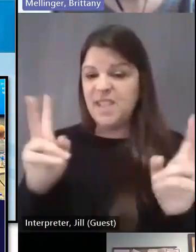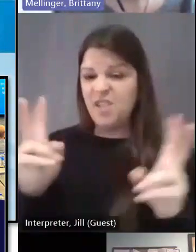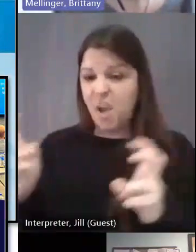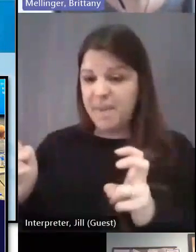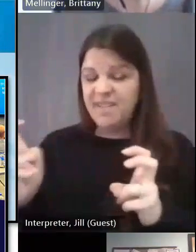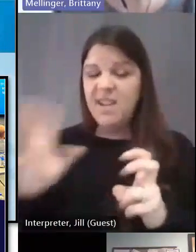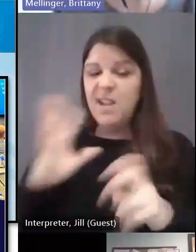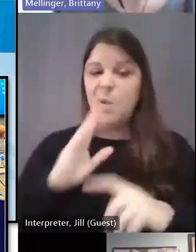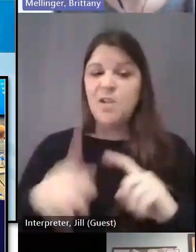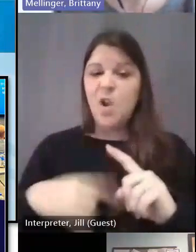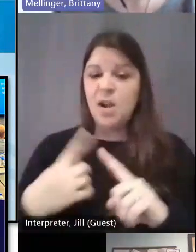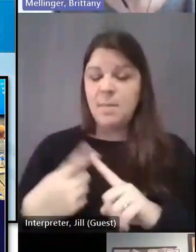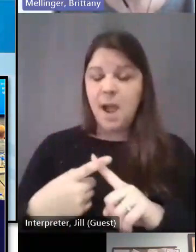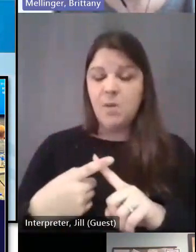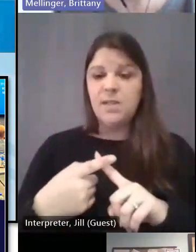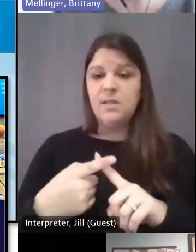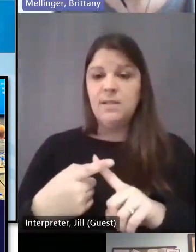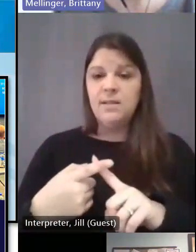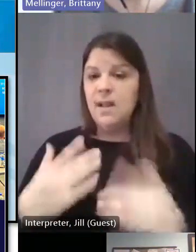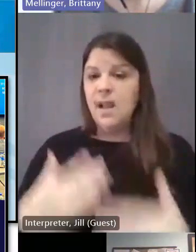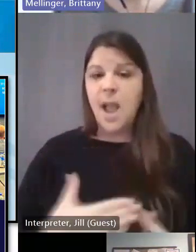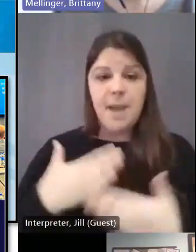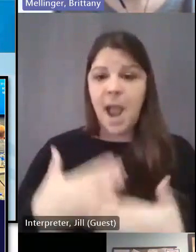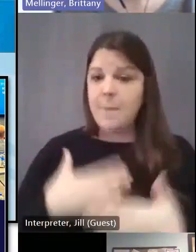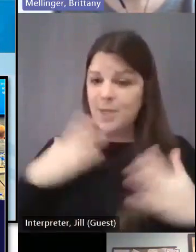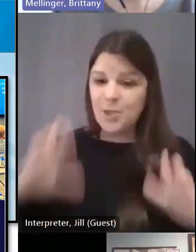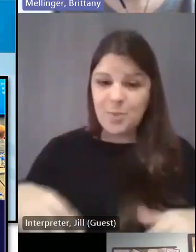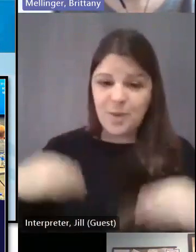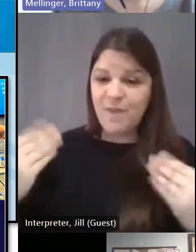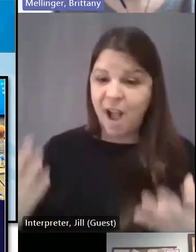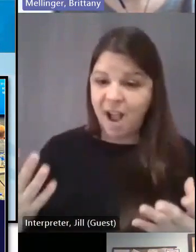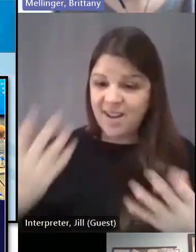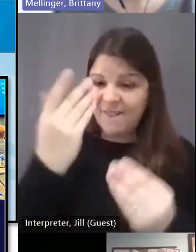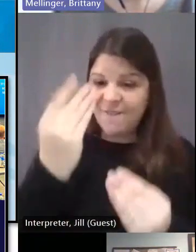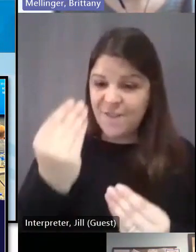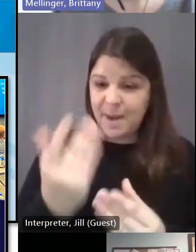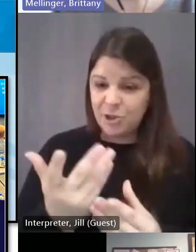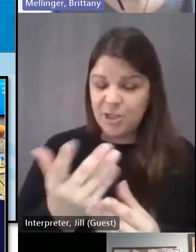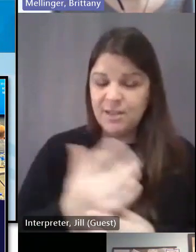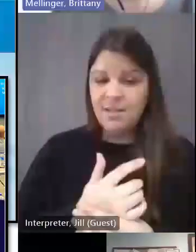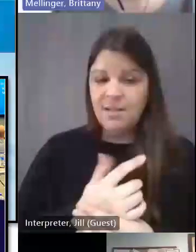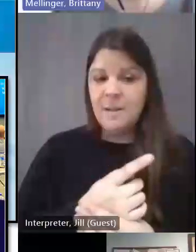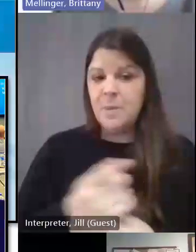more about, be happy to provide that information to you. We offer these